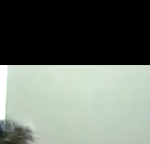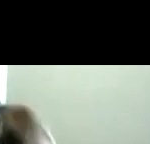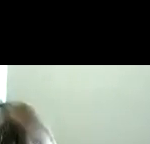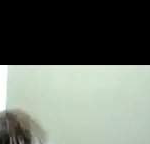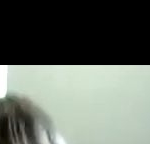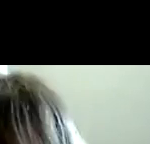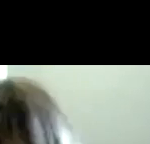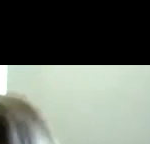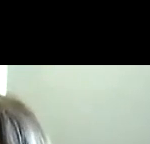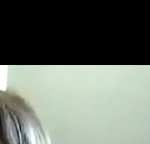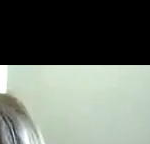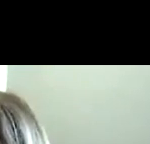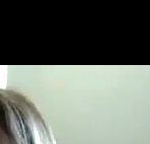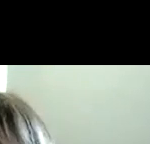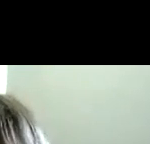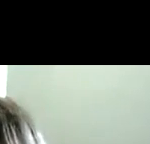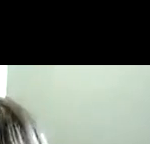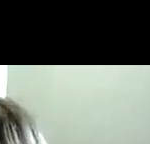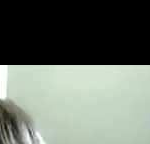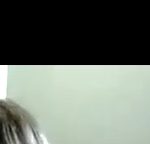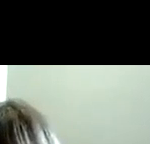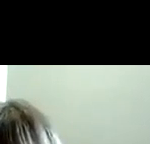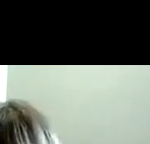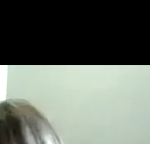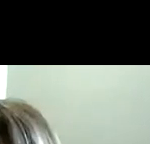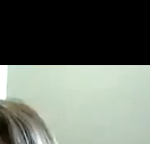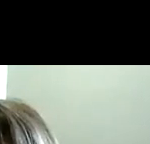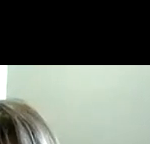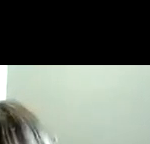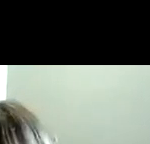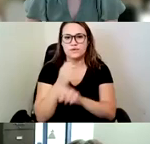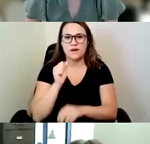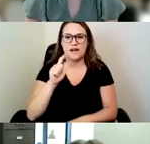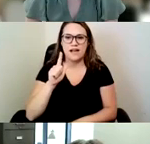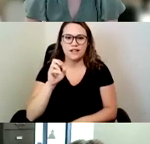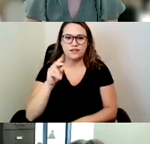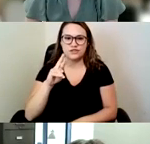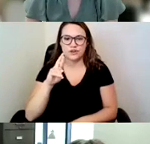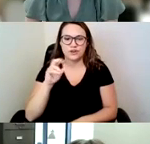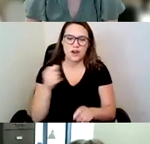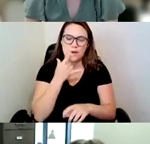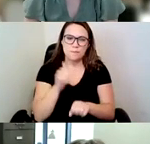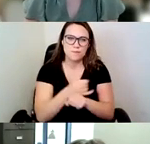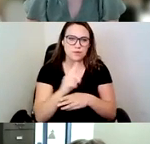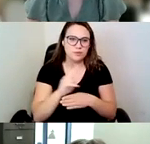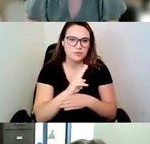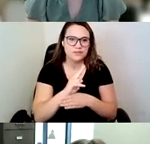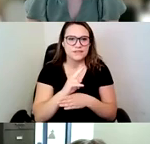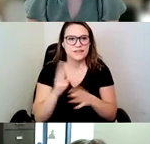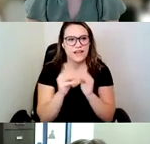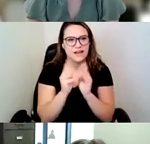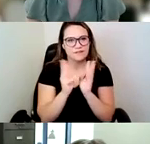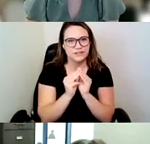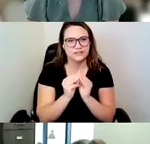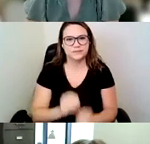for the 24th Annual Virtual Elder Abuse Conference, Evolving Interventions and Resources. My name is